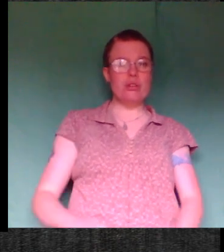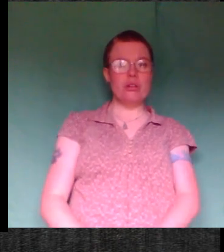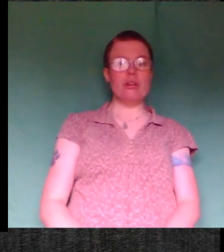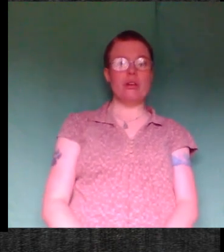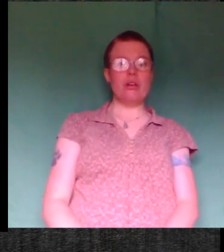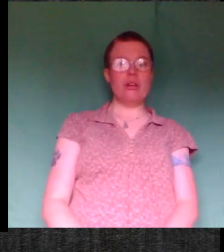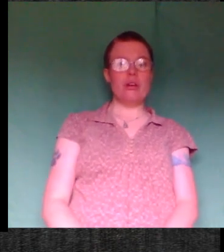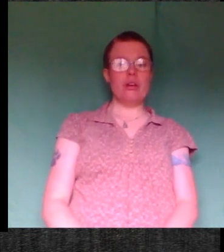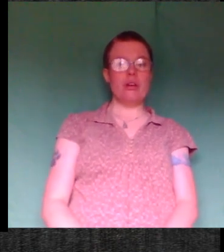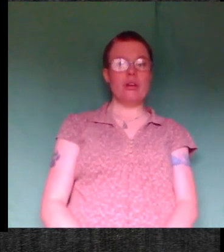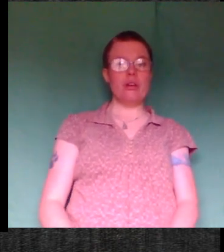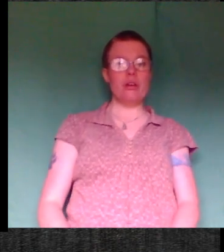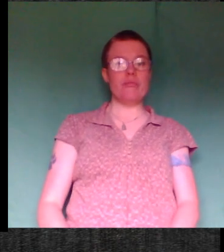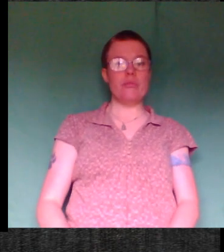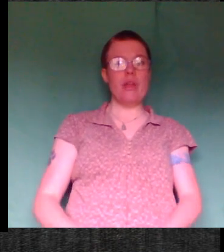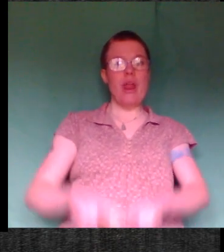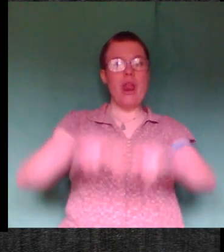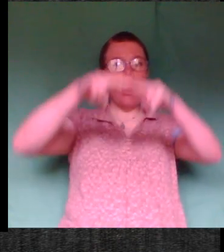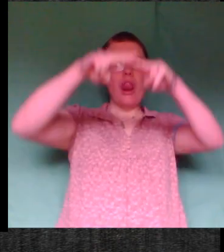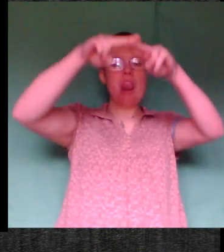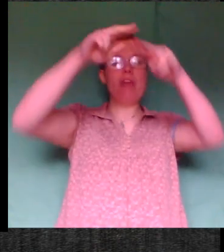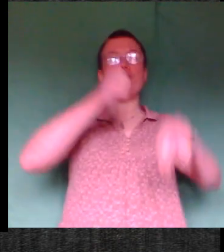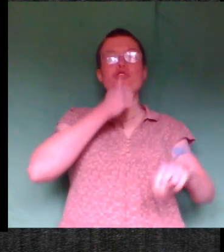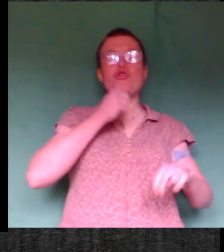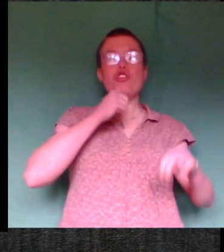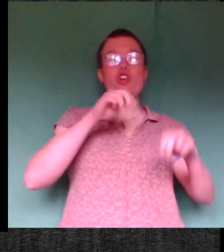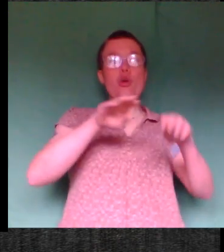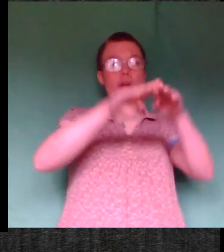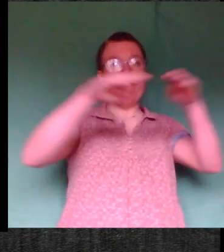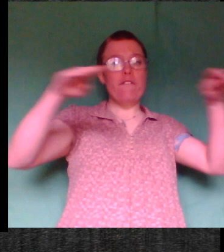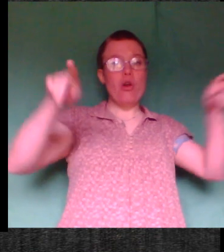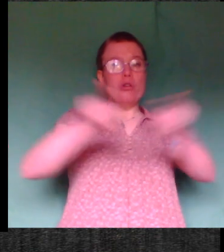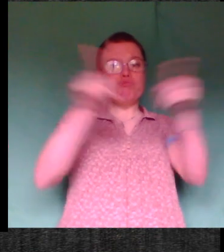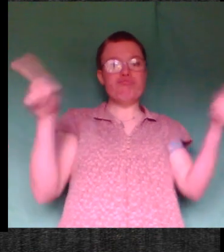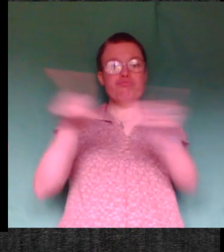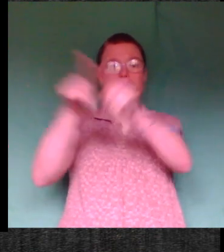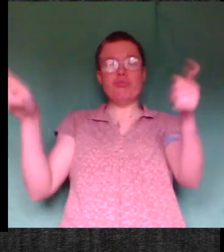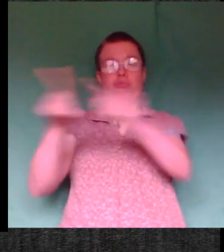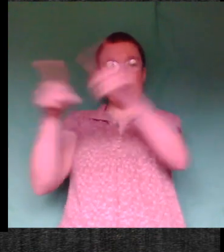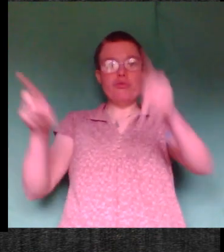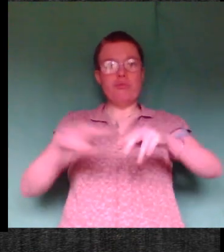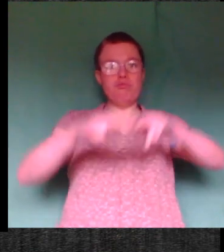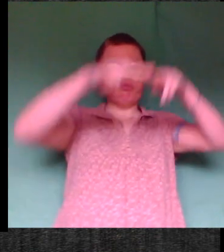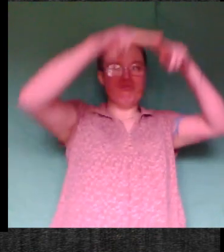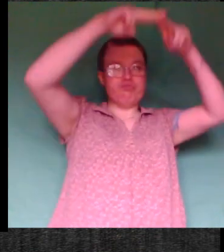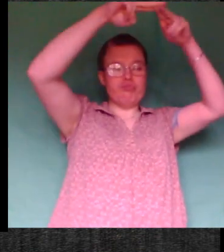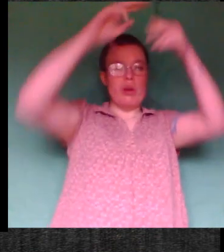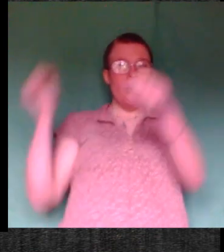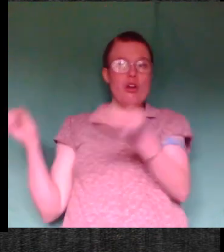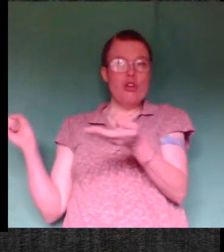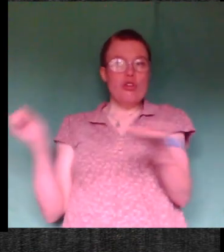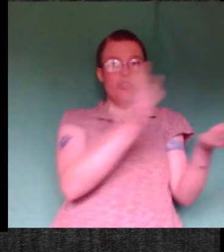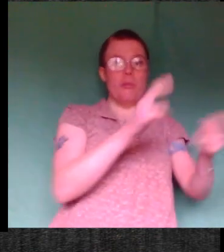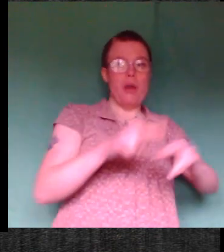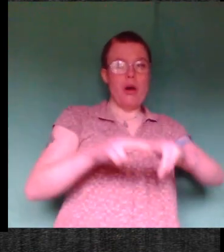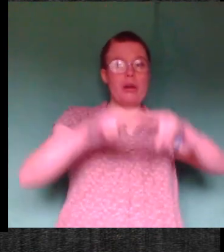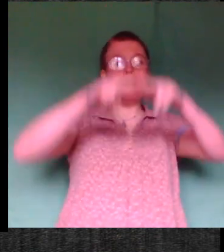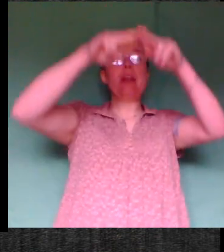Use the elevator to change floors. There should be a cargo elevator that you can take down somewhere around there. Try to find it.